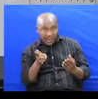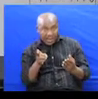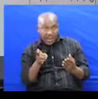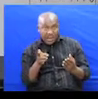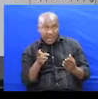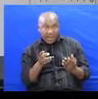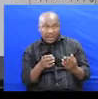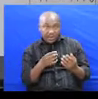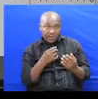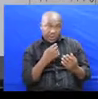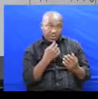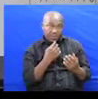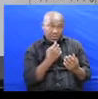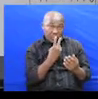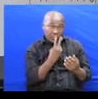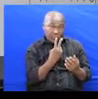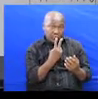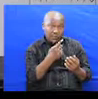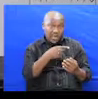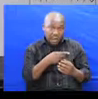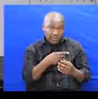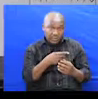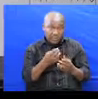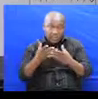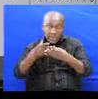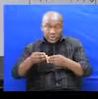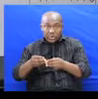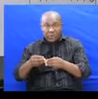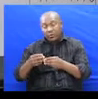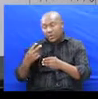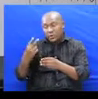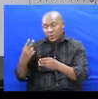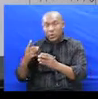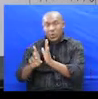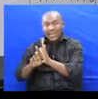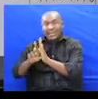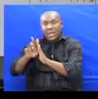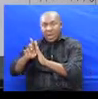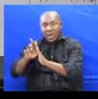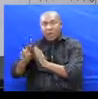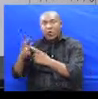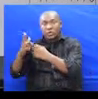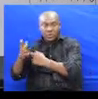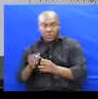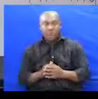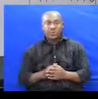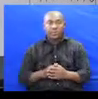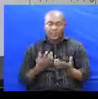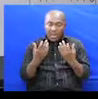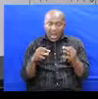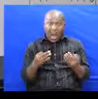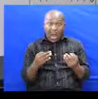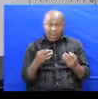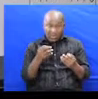grams, and these 2 grams of potassium hydroxide were dissolved into 2 liters of a solution. And how are we going